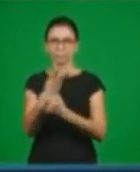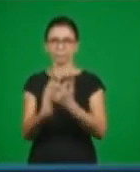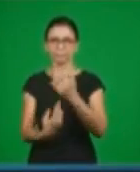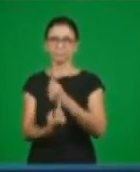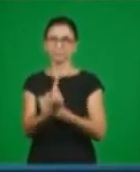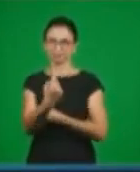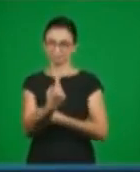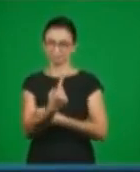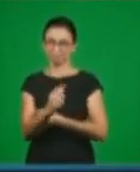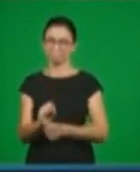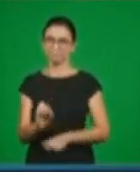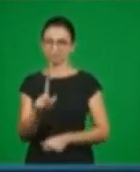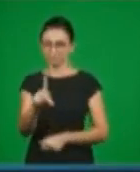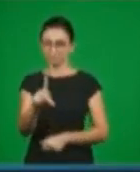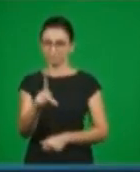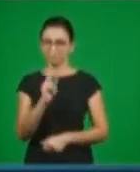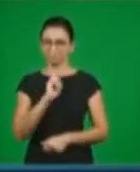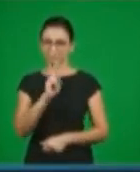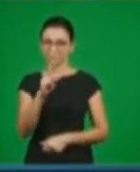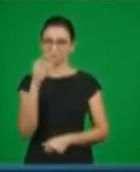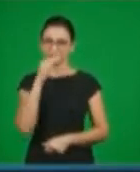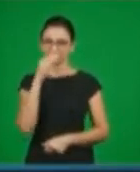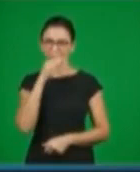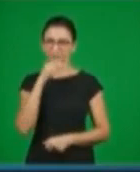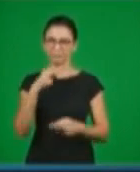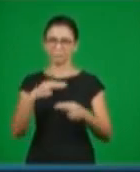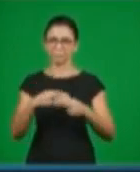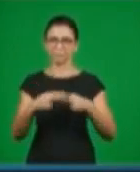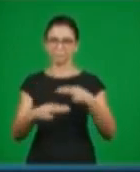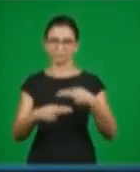4:18. I identify